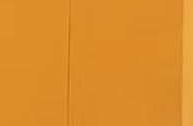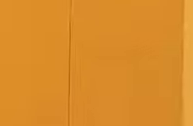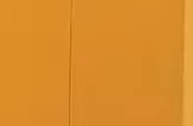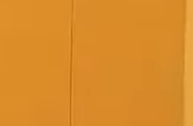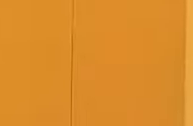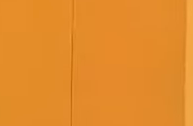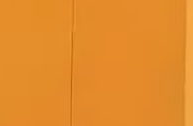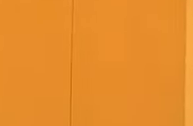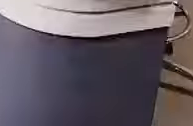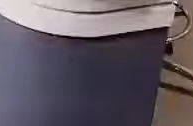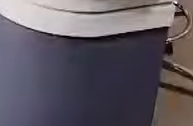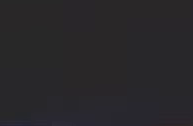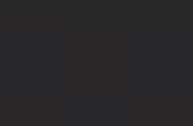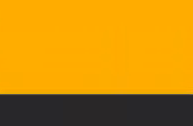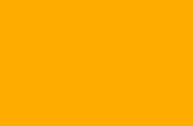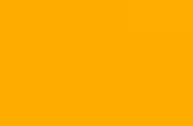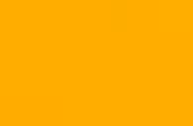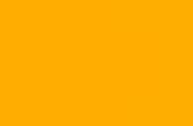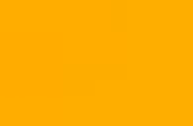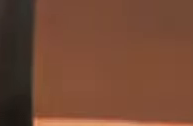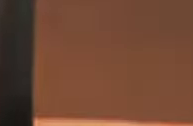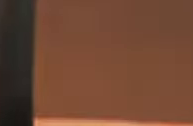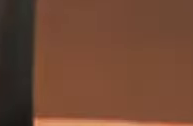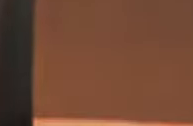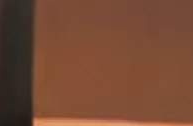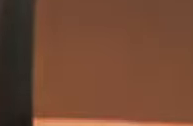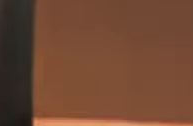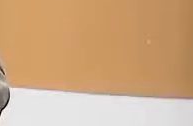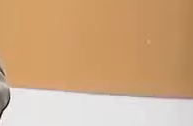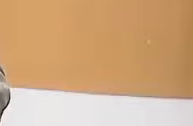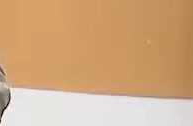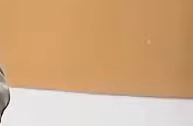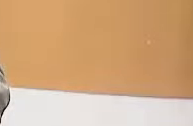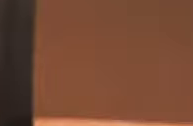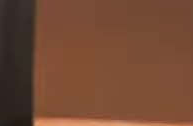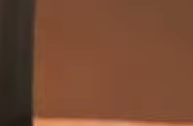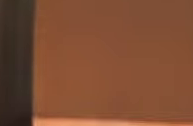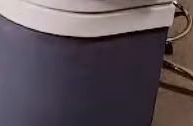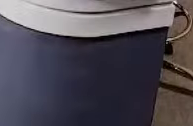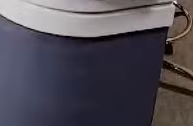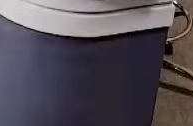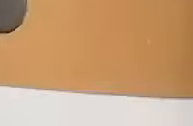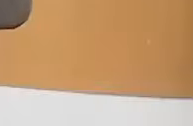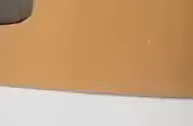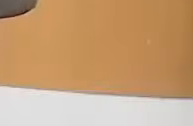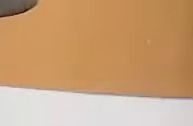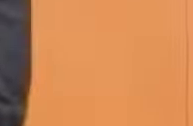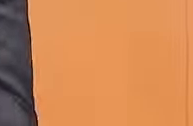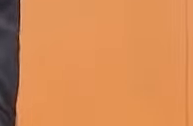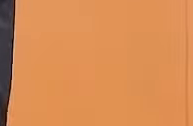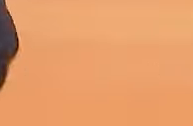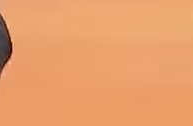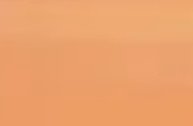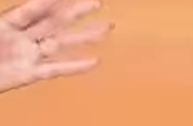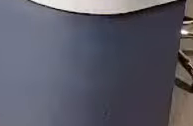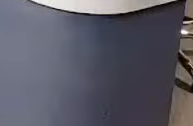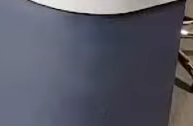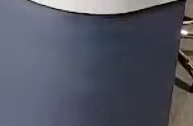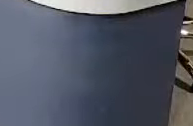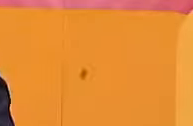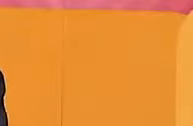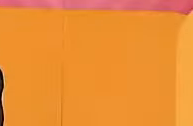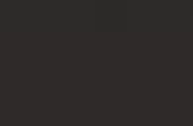Every Wednesday, it's all about the viewpoint. A day in politics is like 1,000 years. Unpacking the biggest stories of the